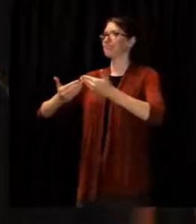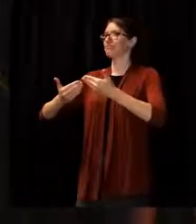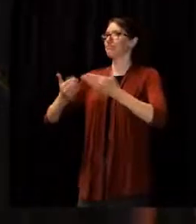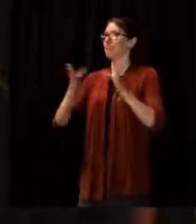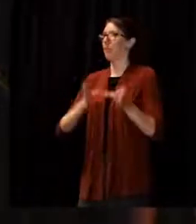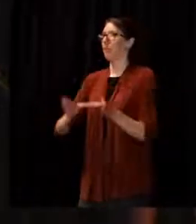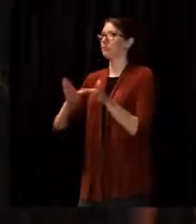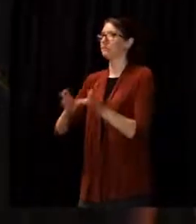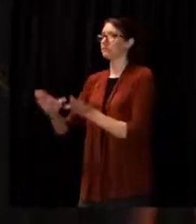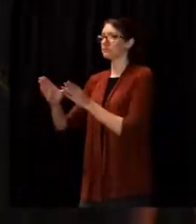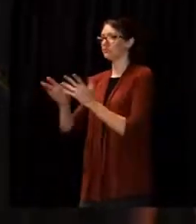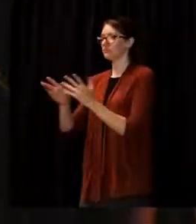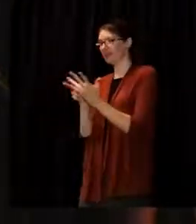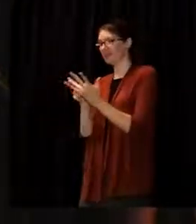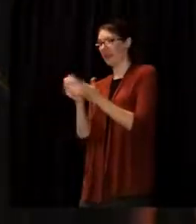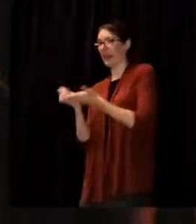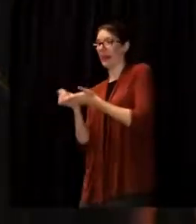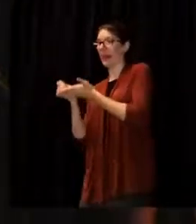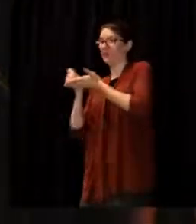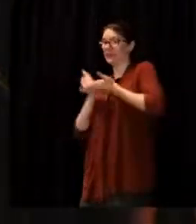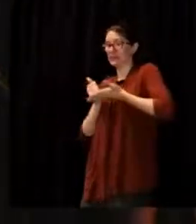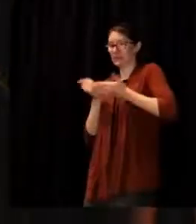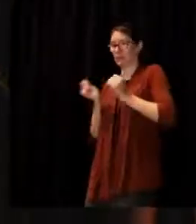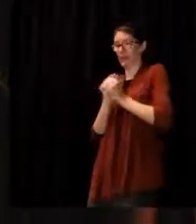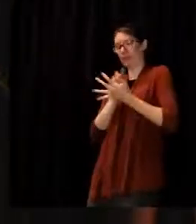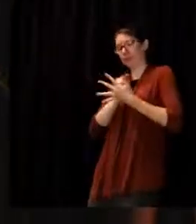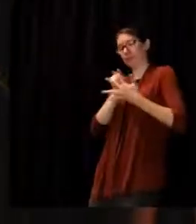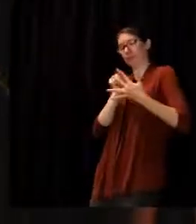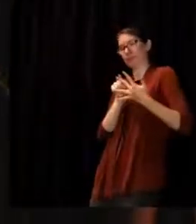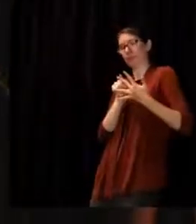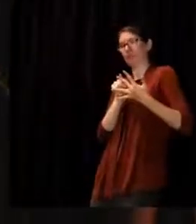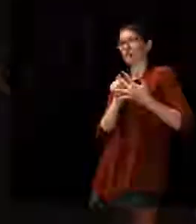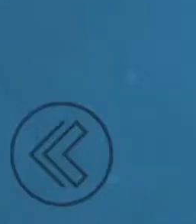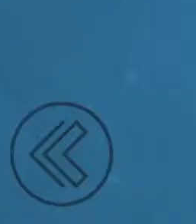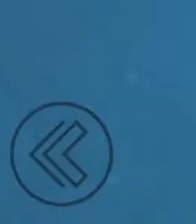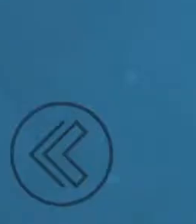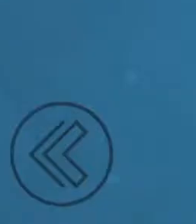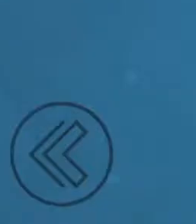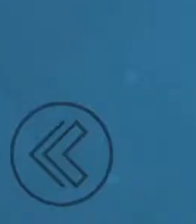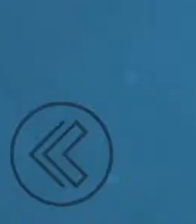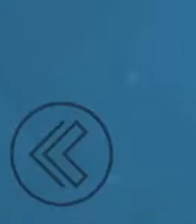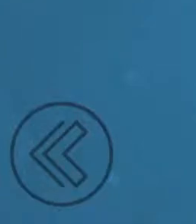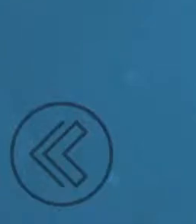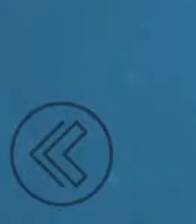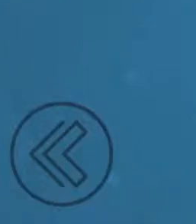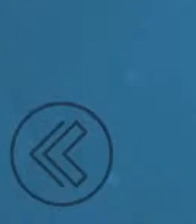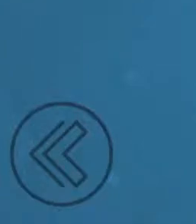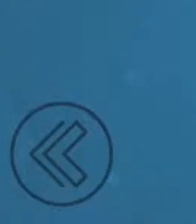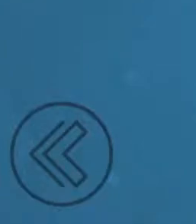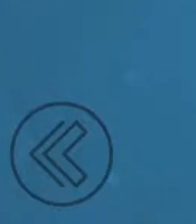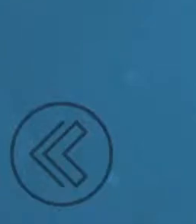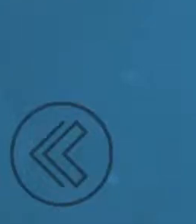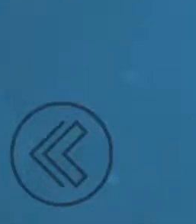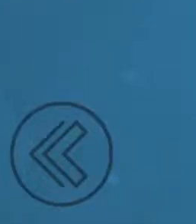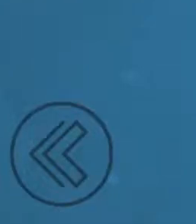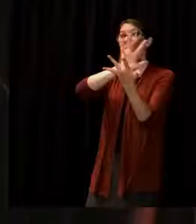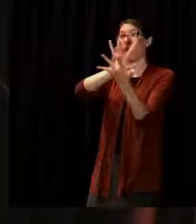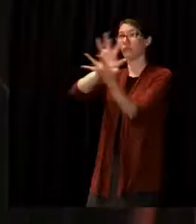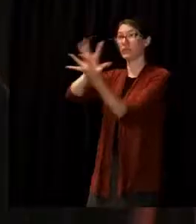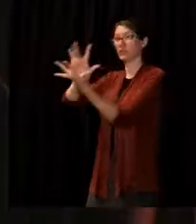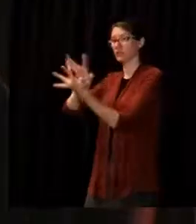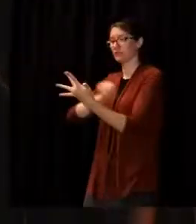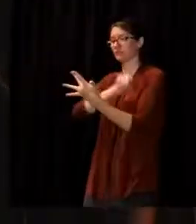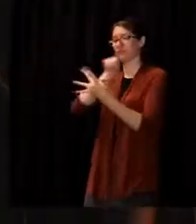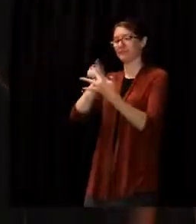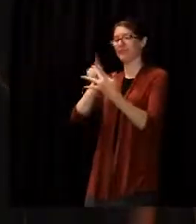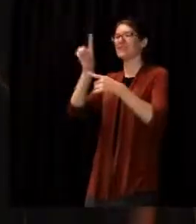help us with the tactical. So when it came to the missional, we broke it down to 3 areas, and that's worship, outreach, and discipleship.